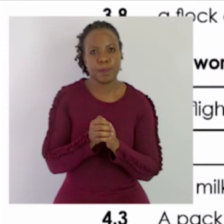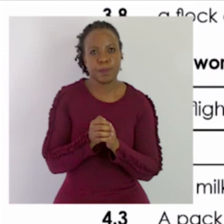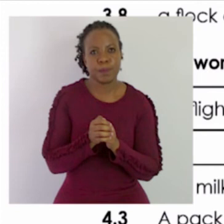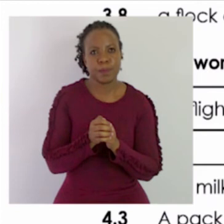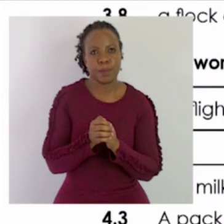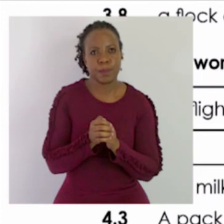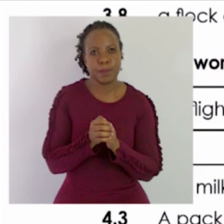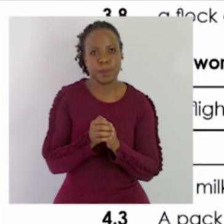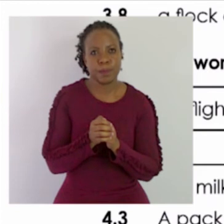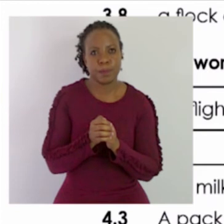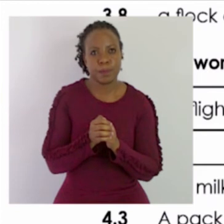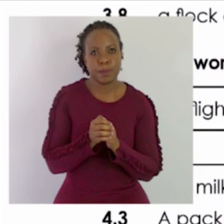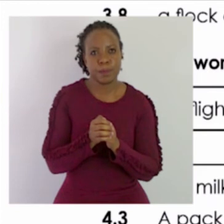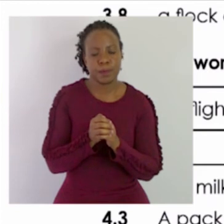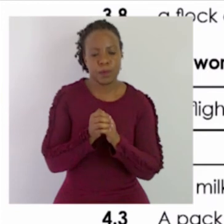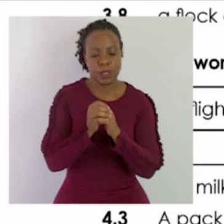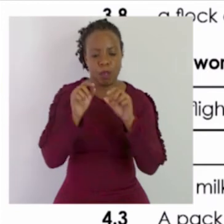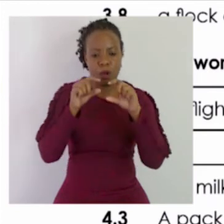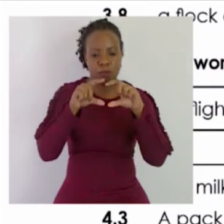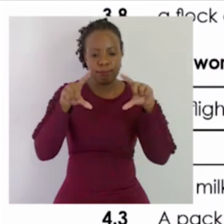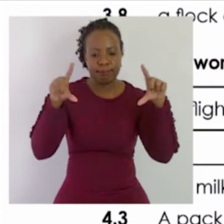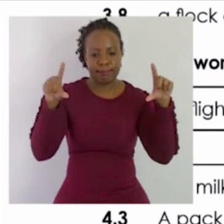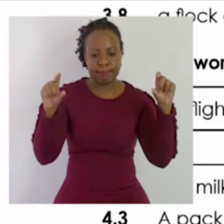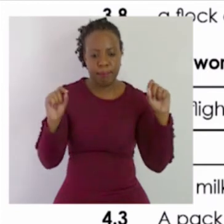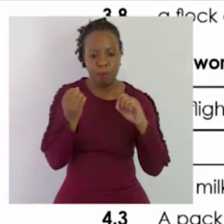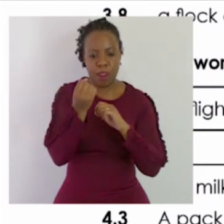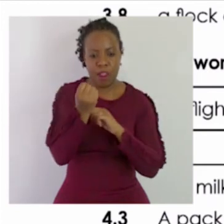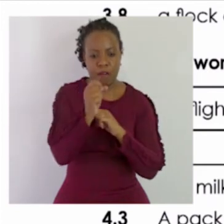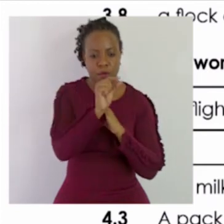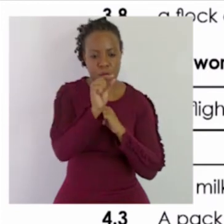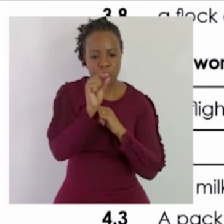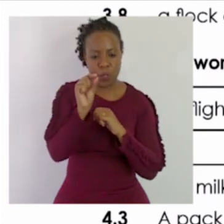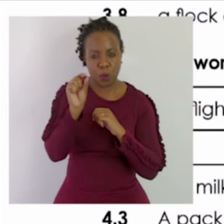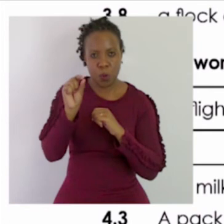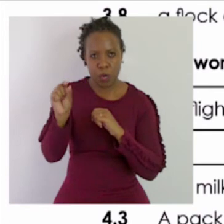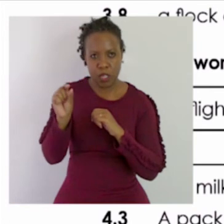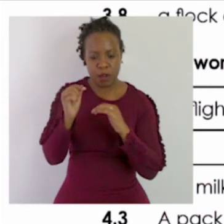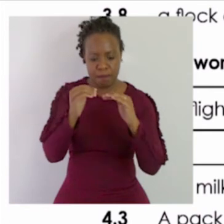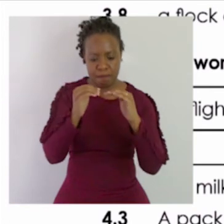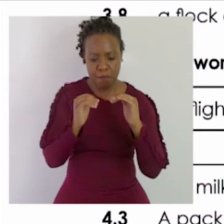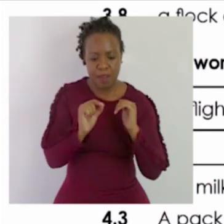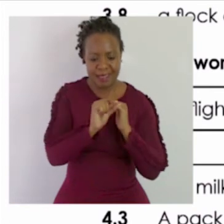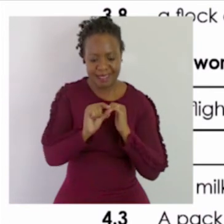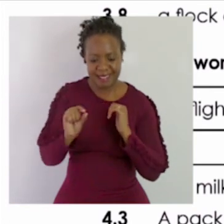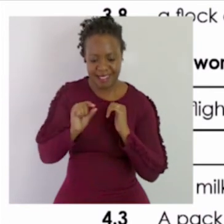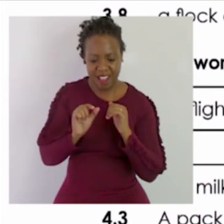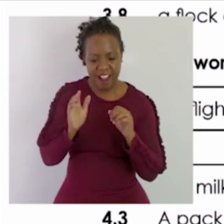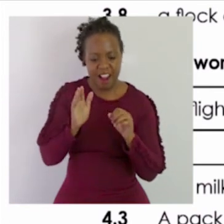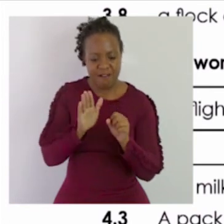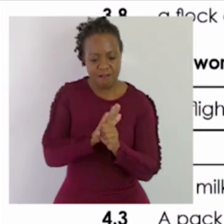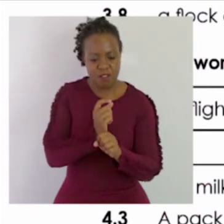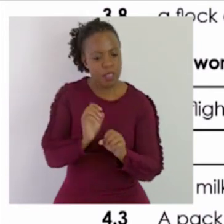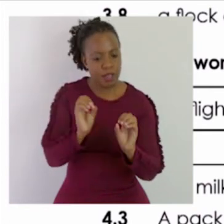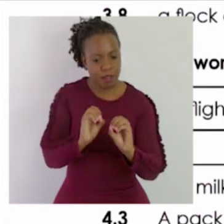use the words in the box to complete each sentence. This exercise is similar to the